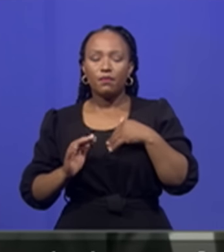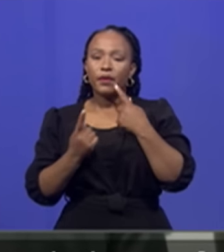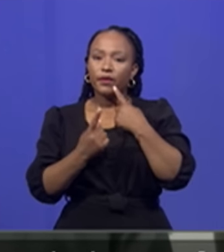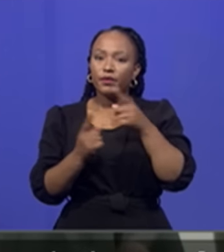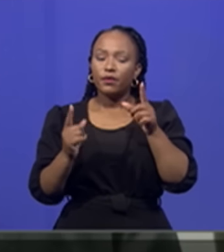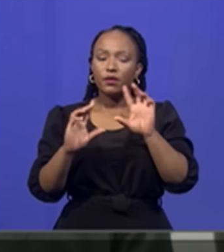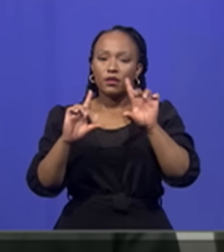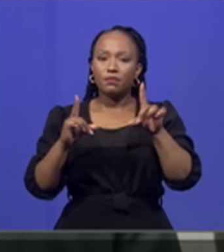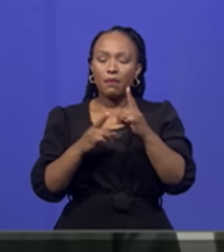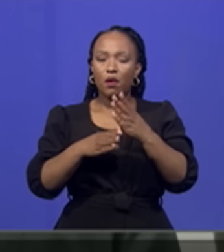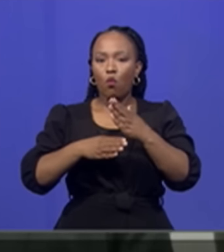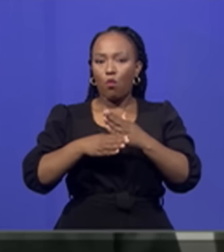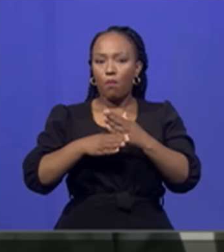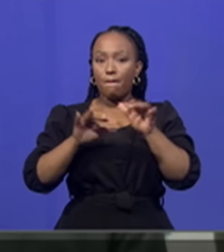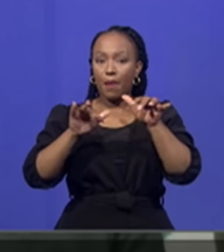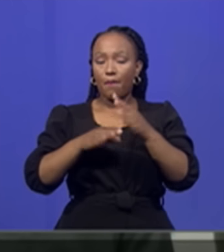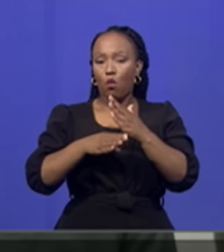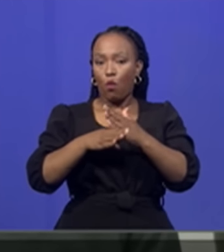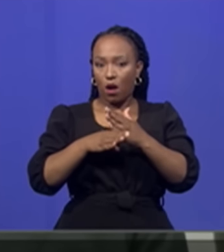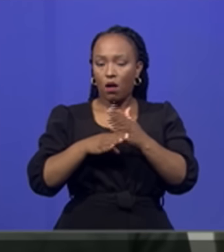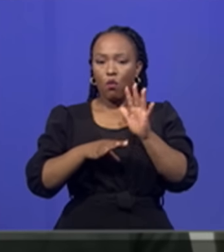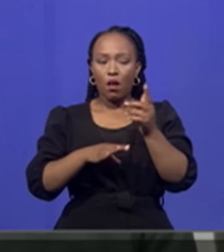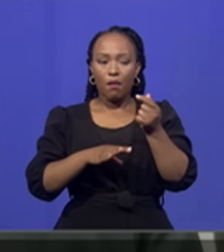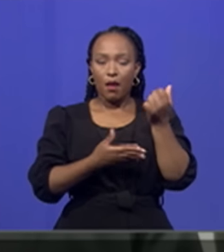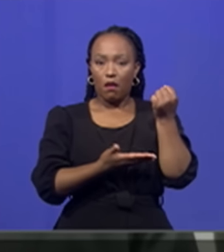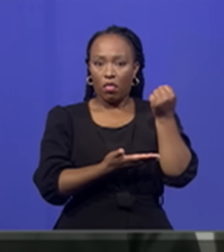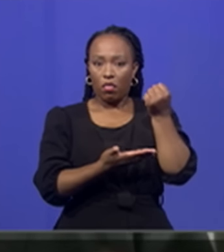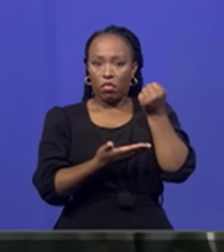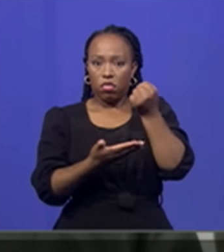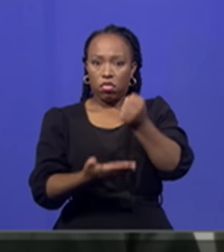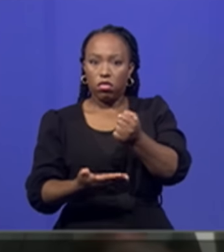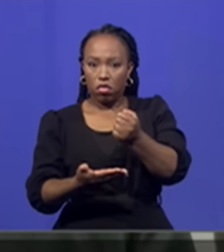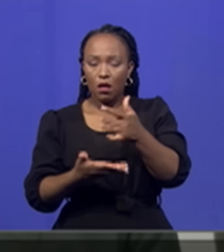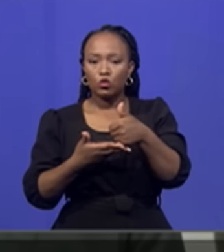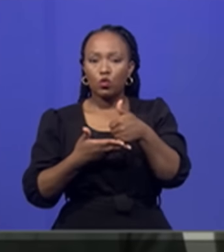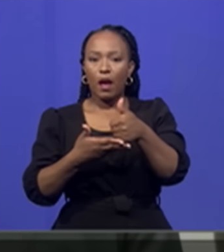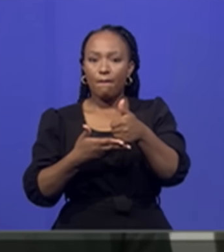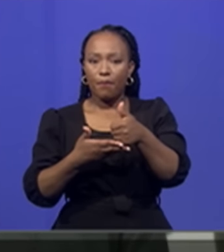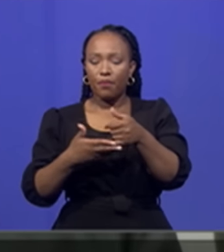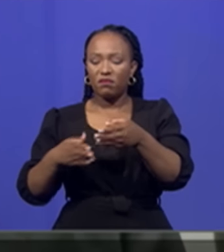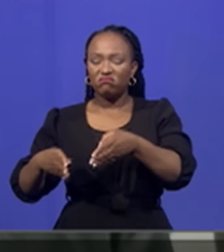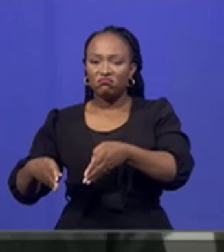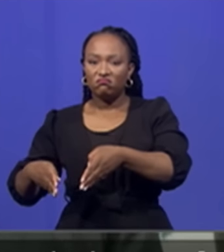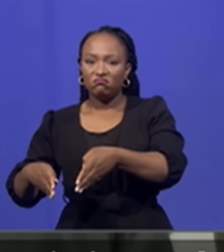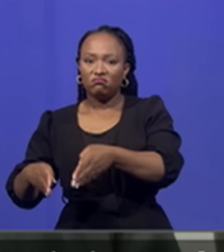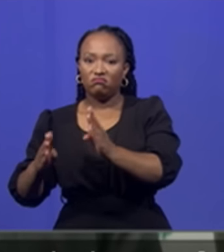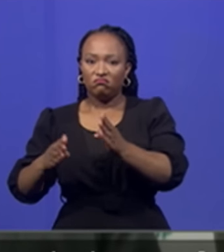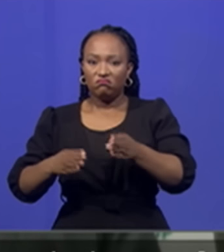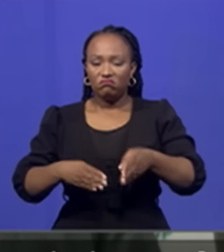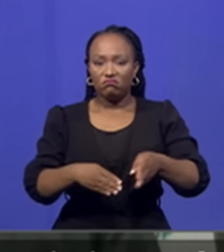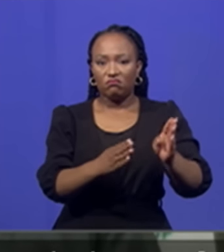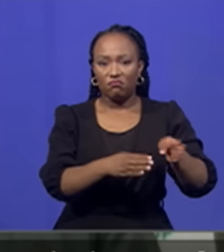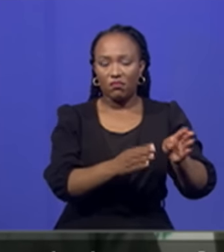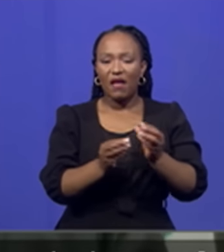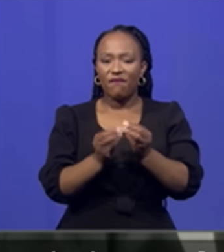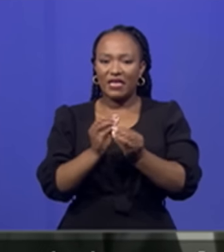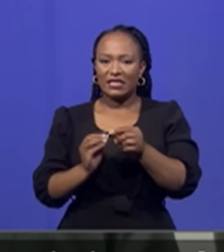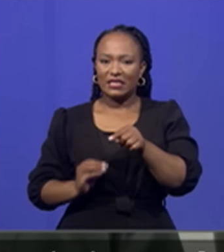be ring-fencing funds, will get into the Tsobotla to assist with maintenance of roads. We have also collaborated